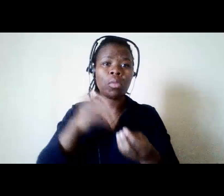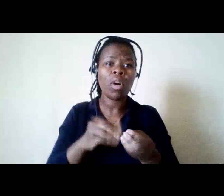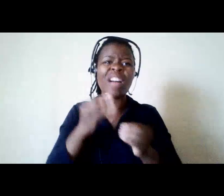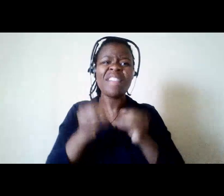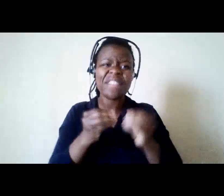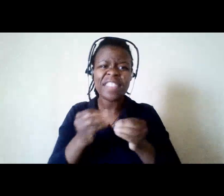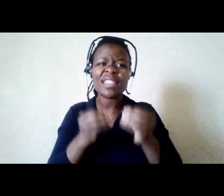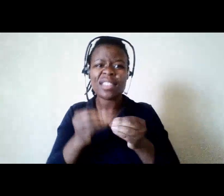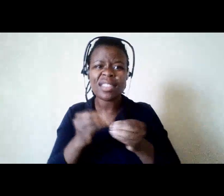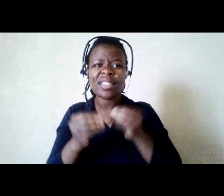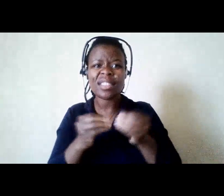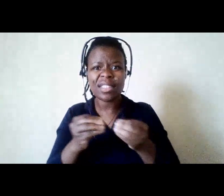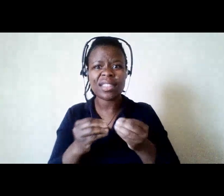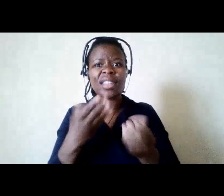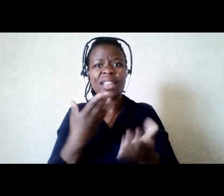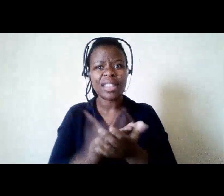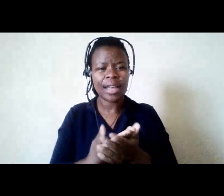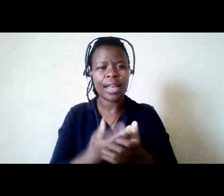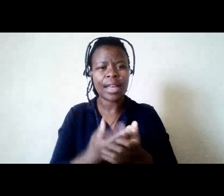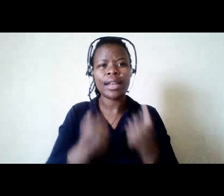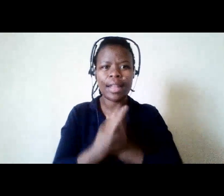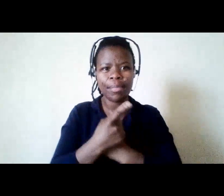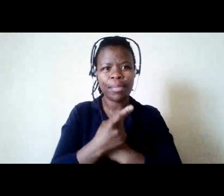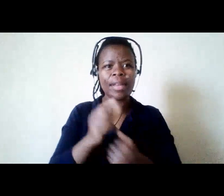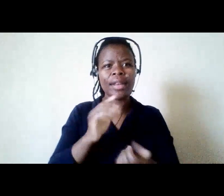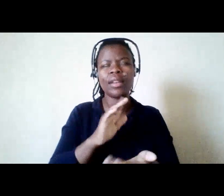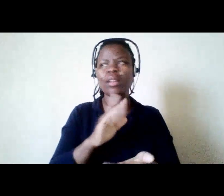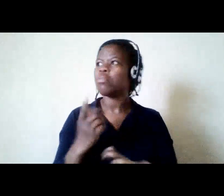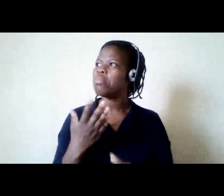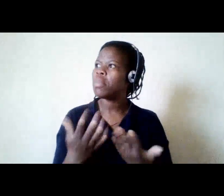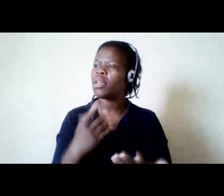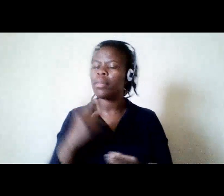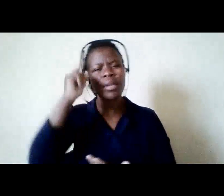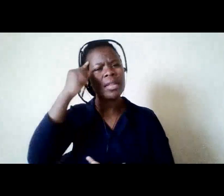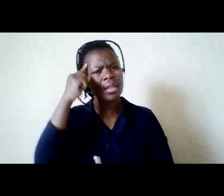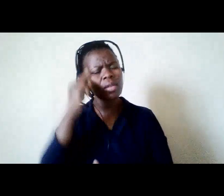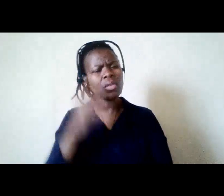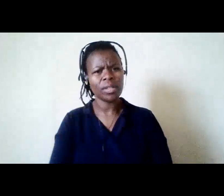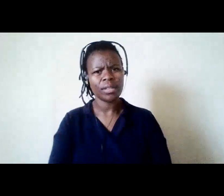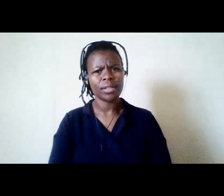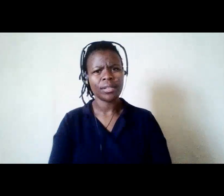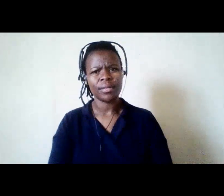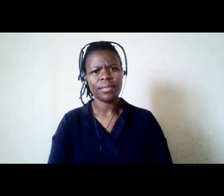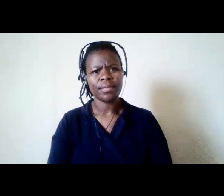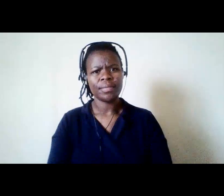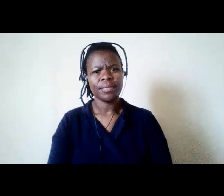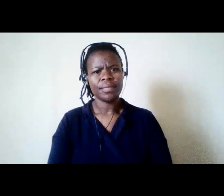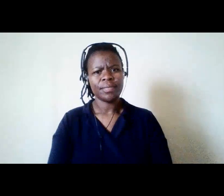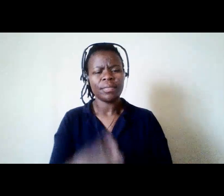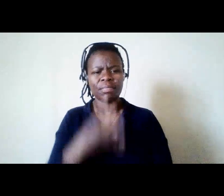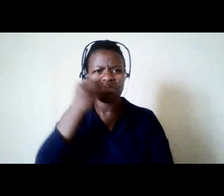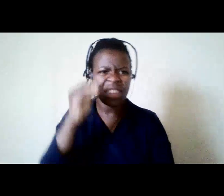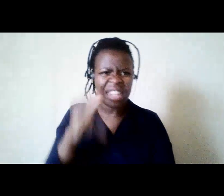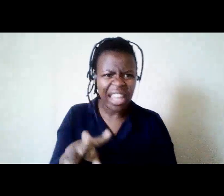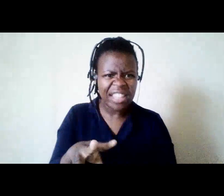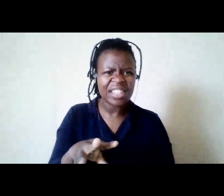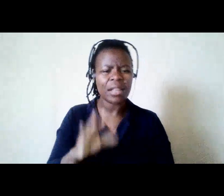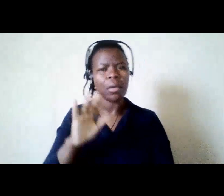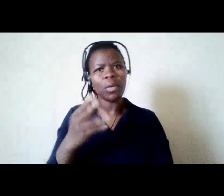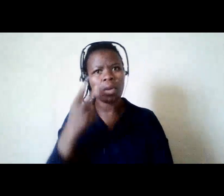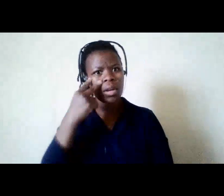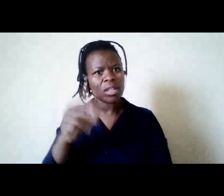been a curse or it's been, it requires healing. So we're looking at a medical model rather than focusing on the